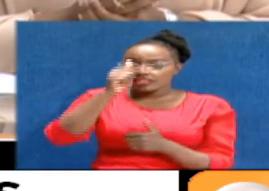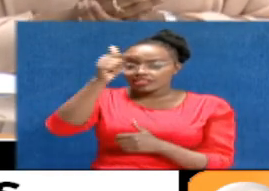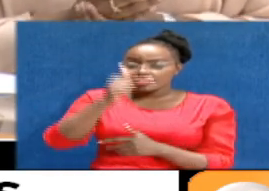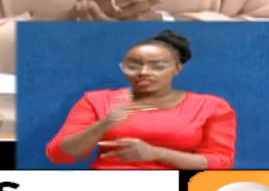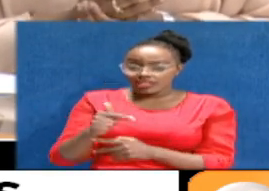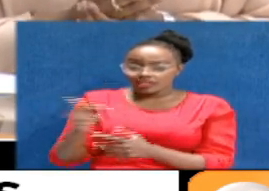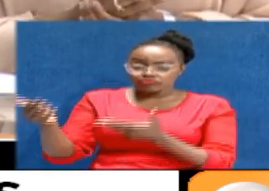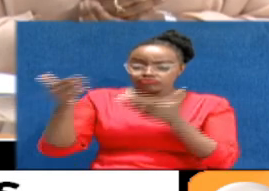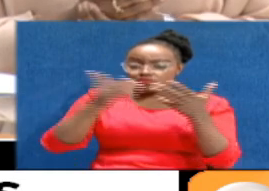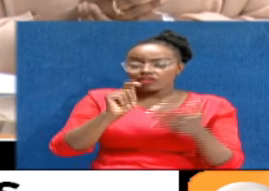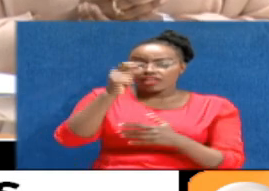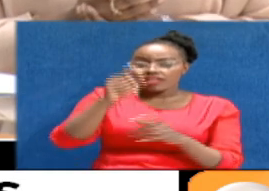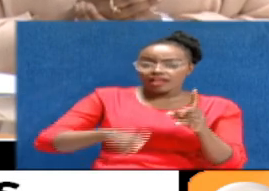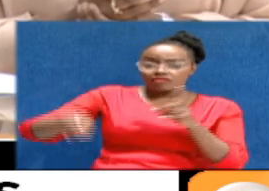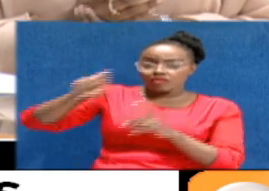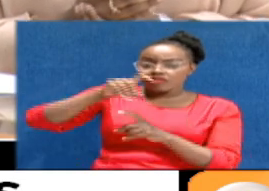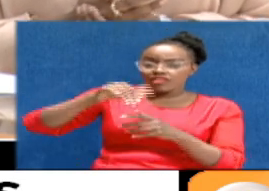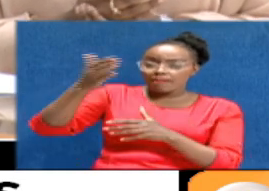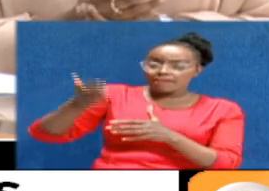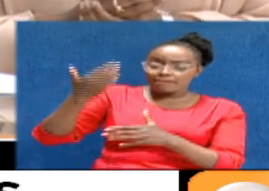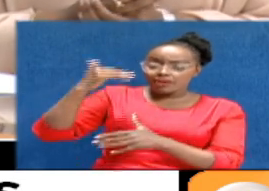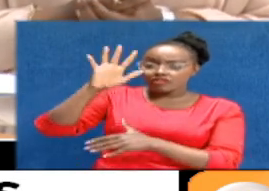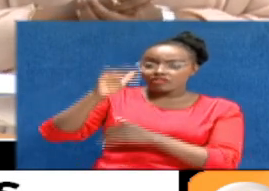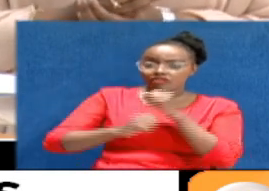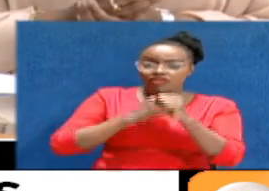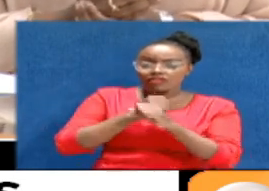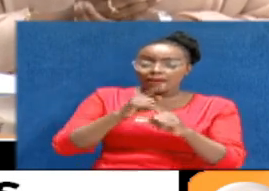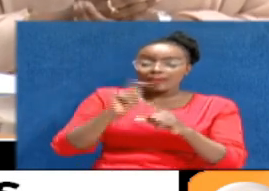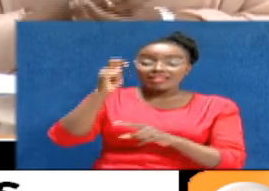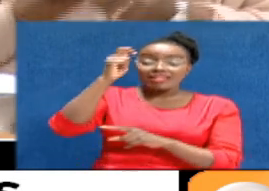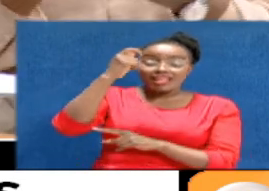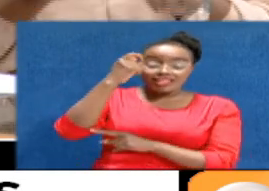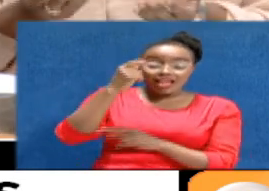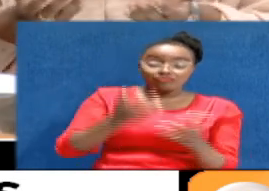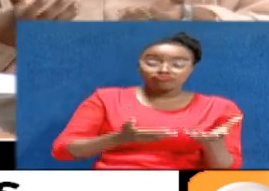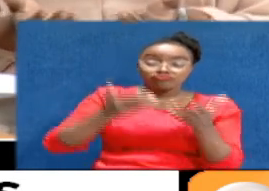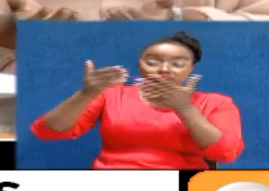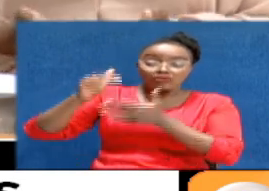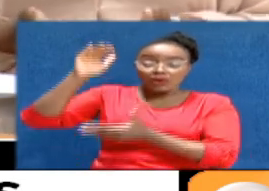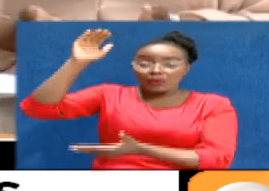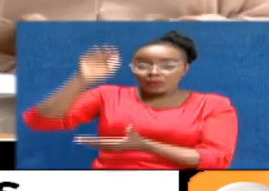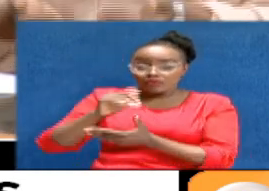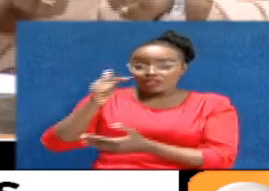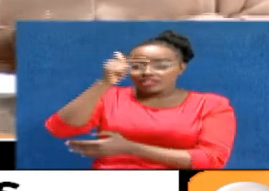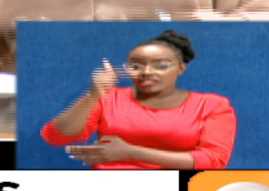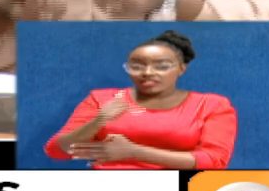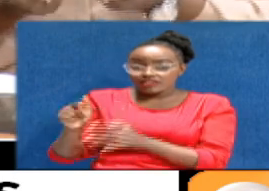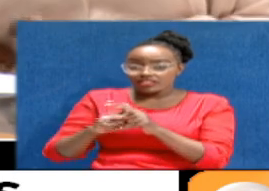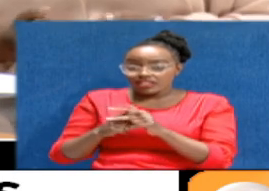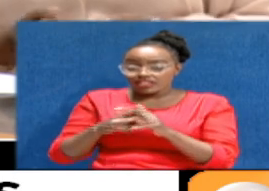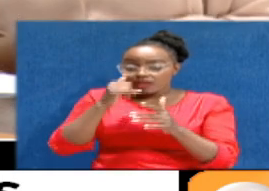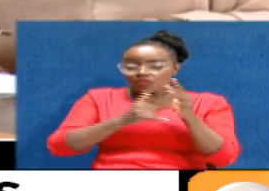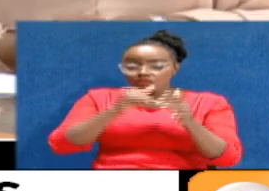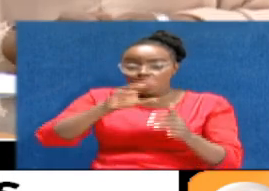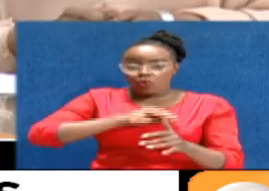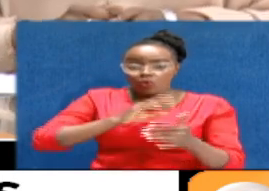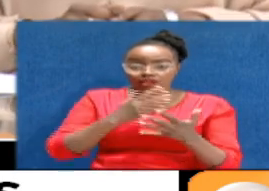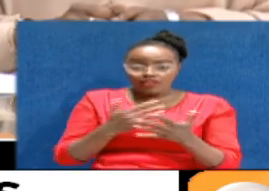Tanzania's exports to Kenya have increased in the past 5 years, but Kenya's has declined. And some of the reasons why is that Tanzania started manufacturing its own